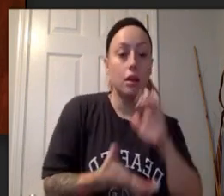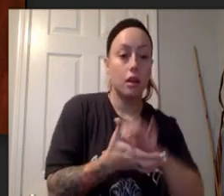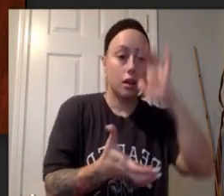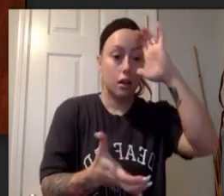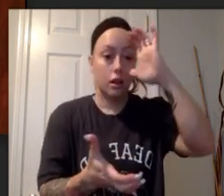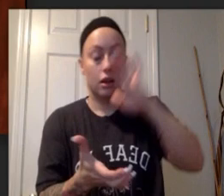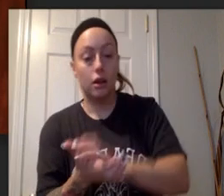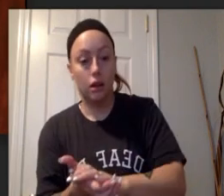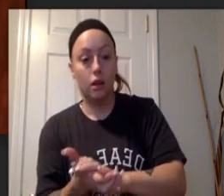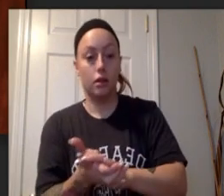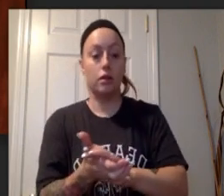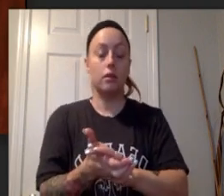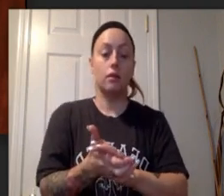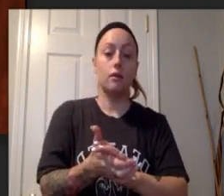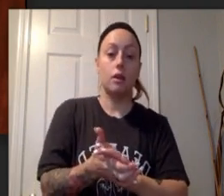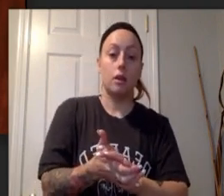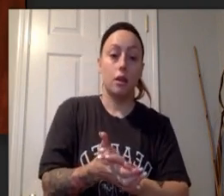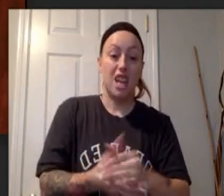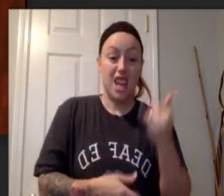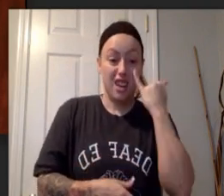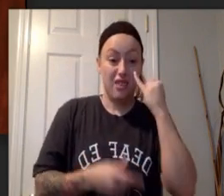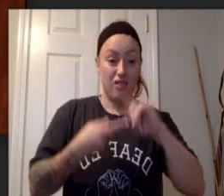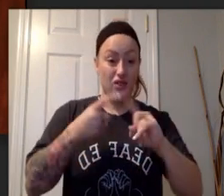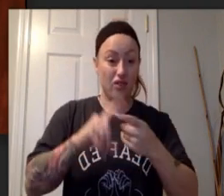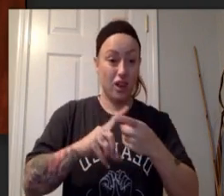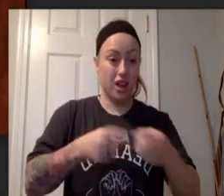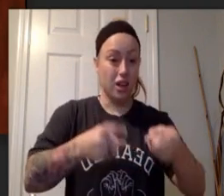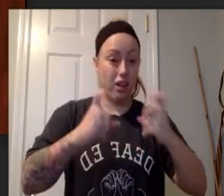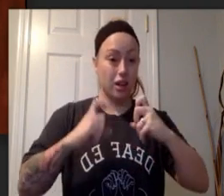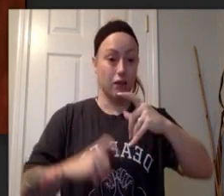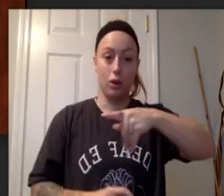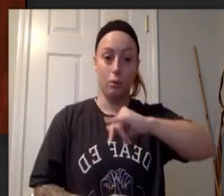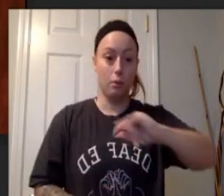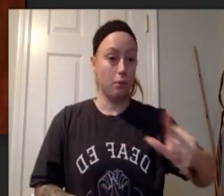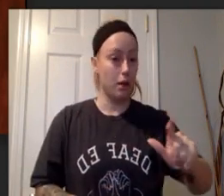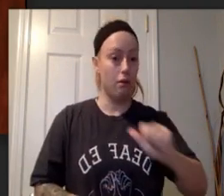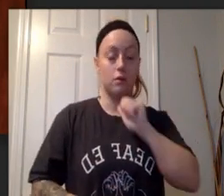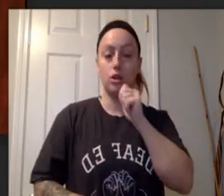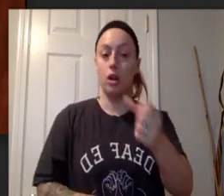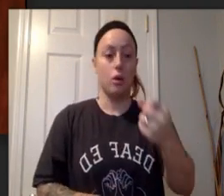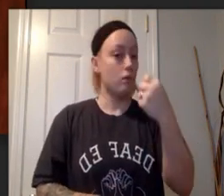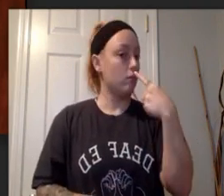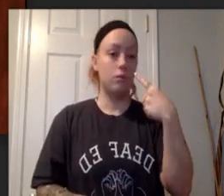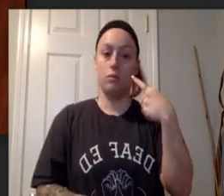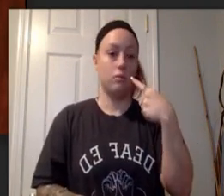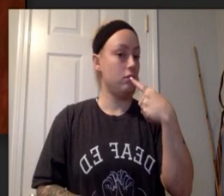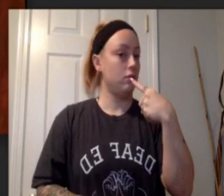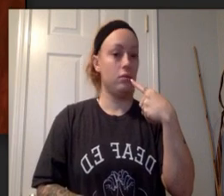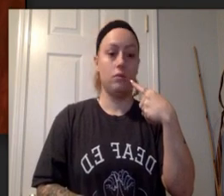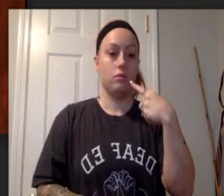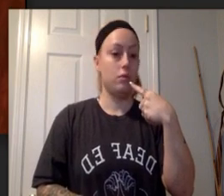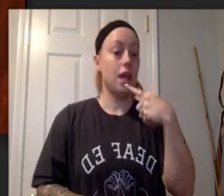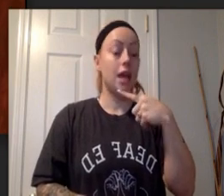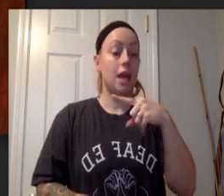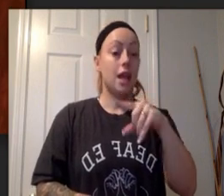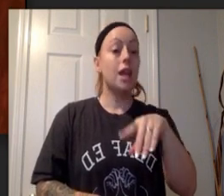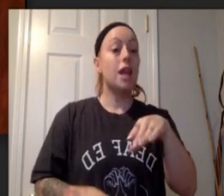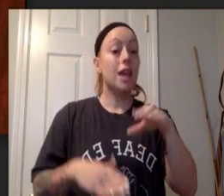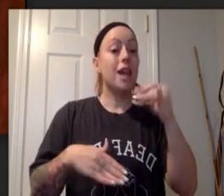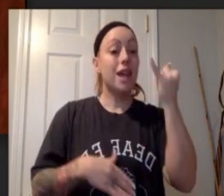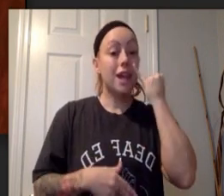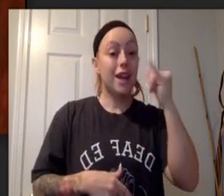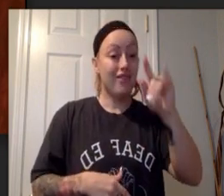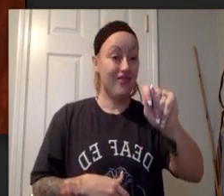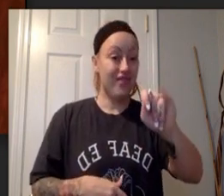pill, even if it's a Tylenol from a friend. Like, we just never know. It's just really not safe. And if you are, like, we need you to be